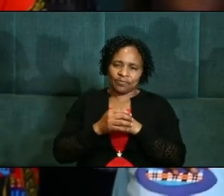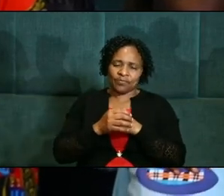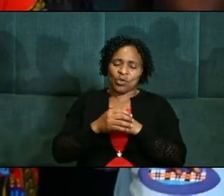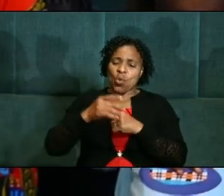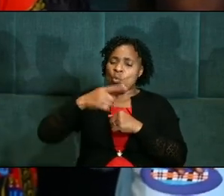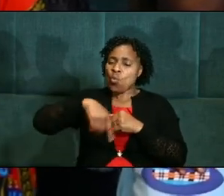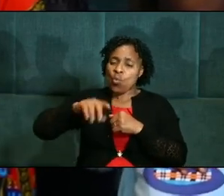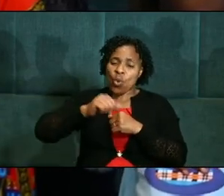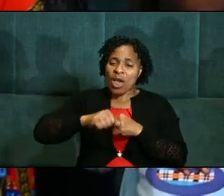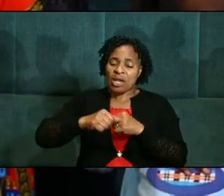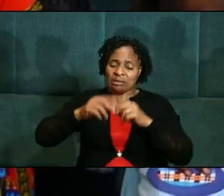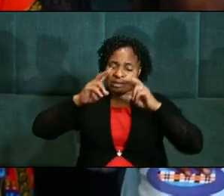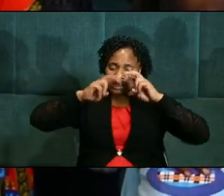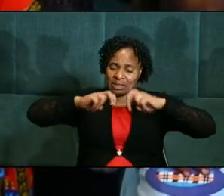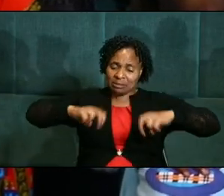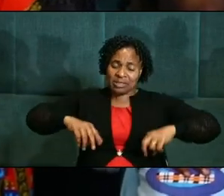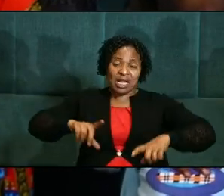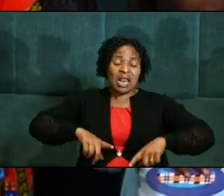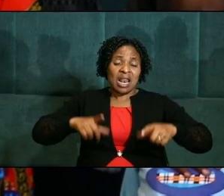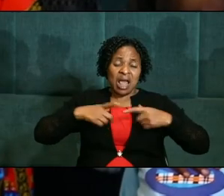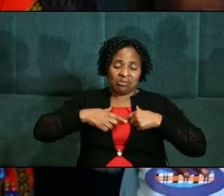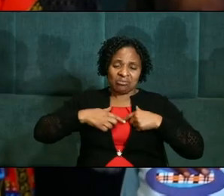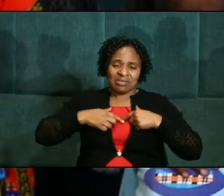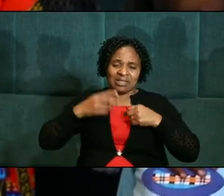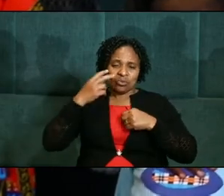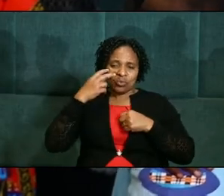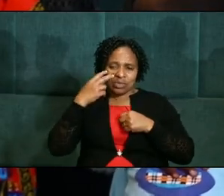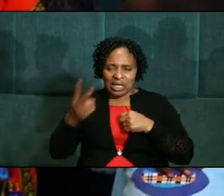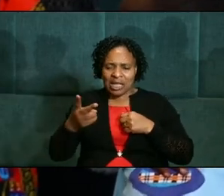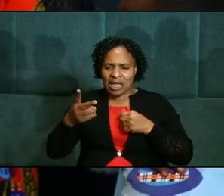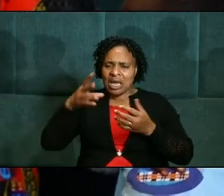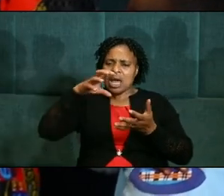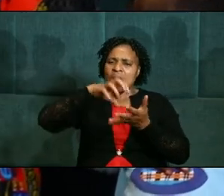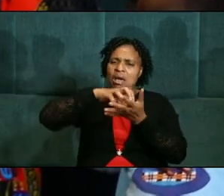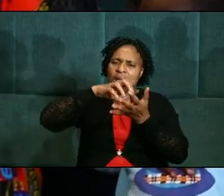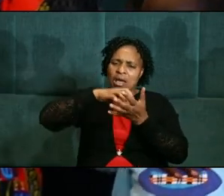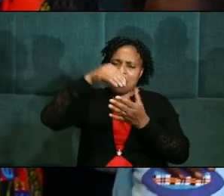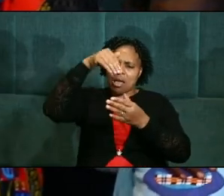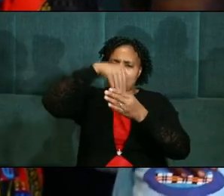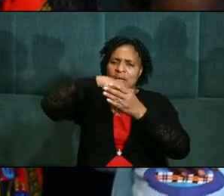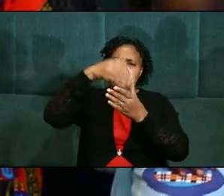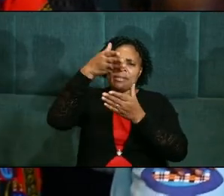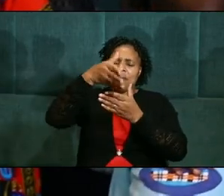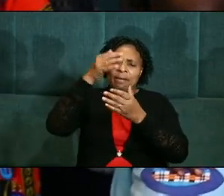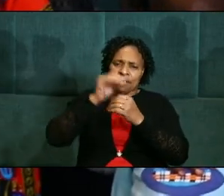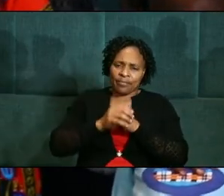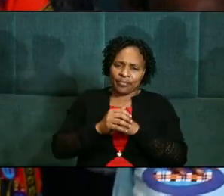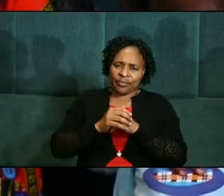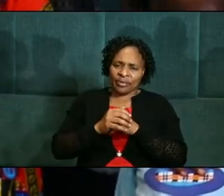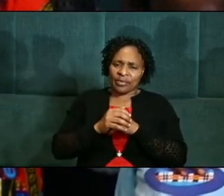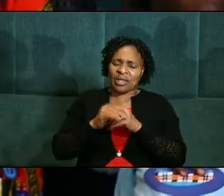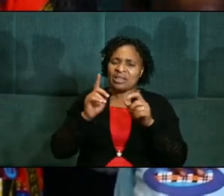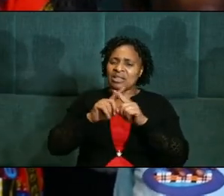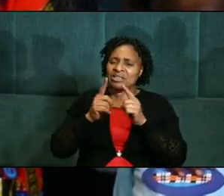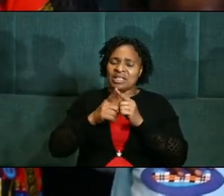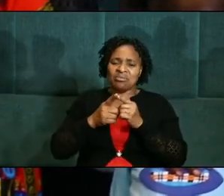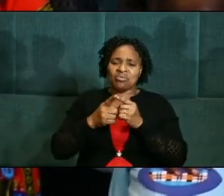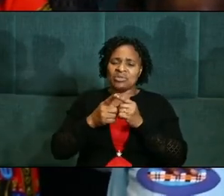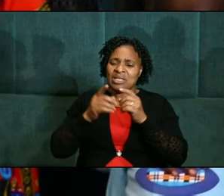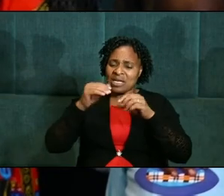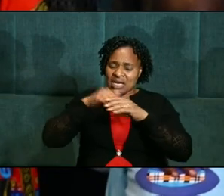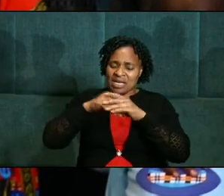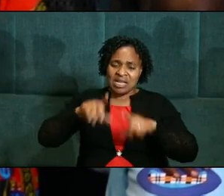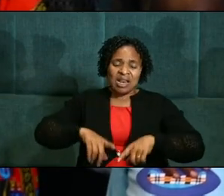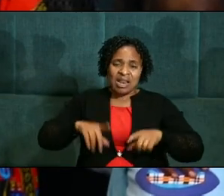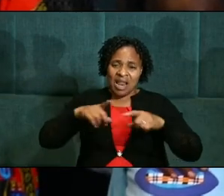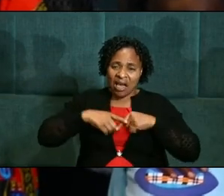And we have examined our lives to see the status we are in. And there's some ingredients in life, in